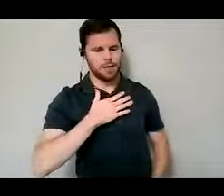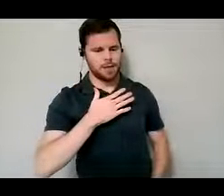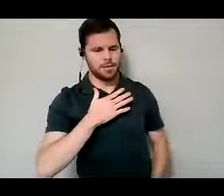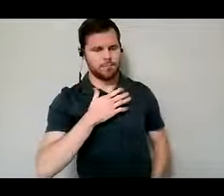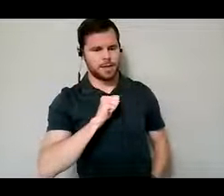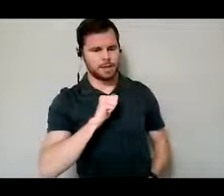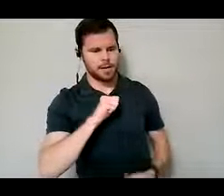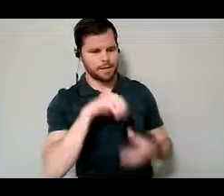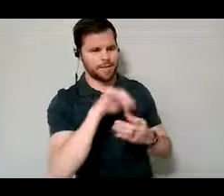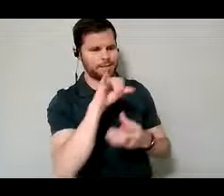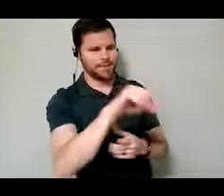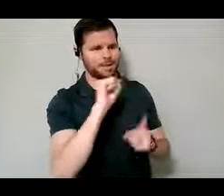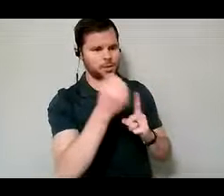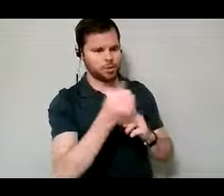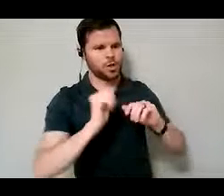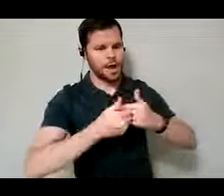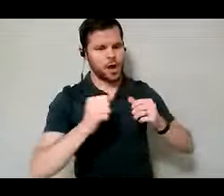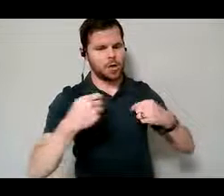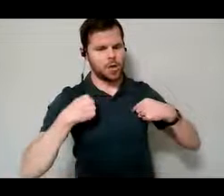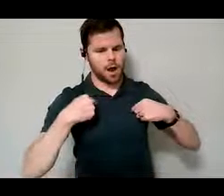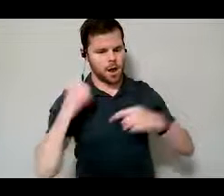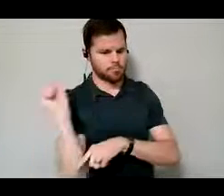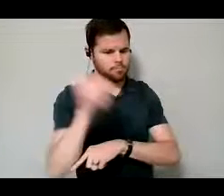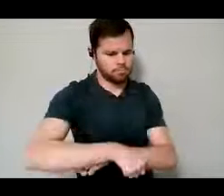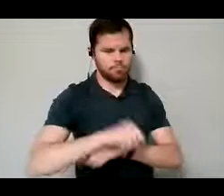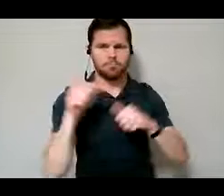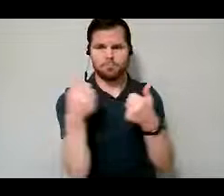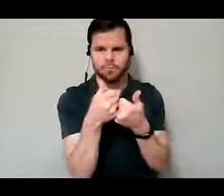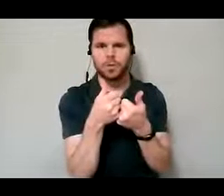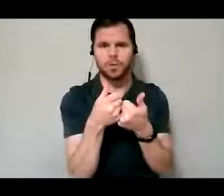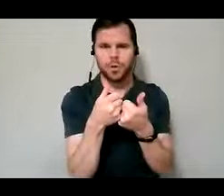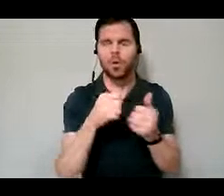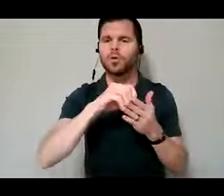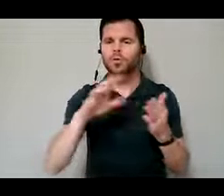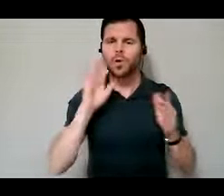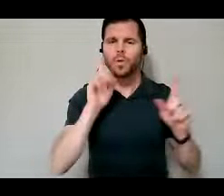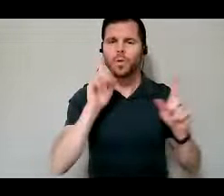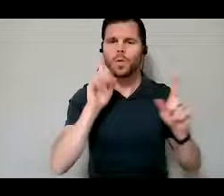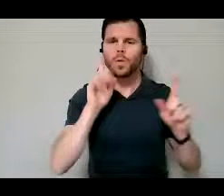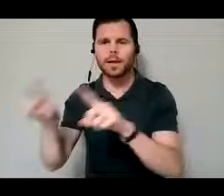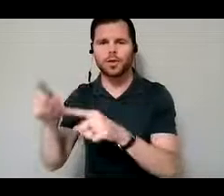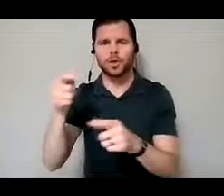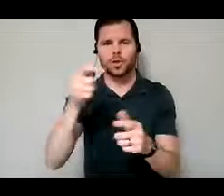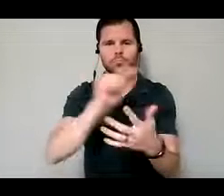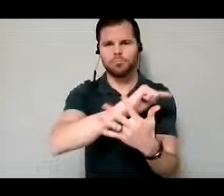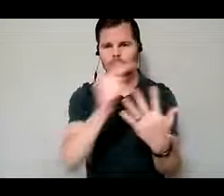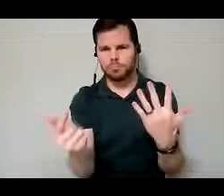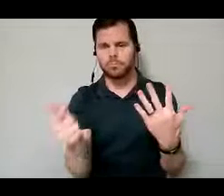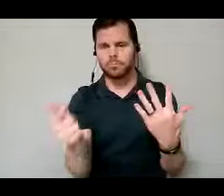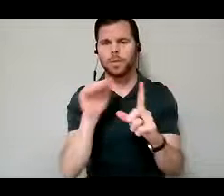move on from those kinds of difficulties. And so the students answer each of these prompts, and there's usually, like, I would say,